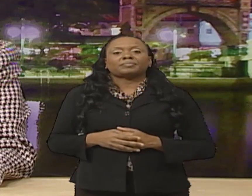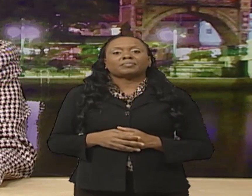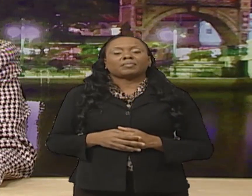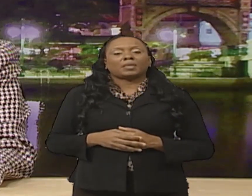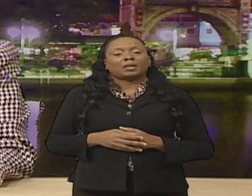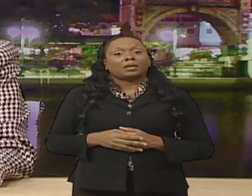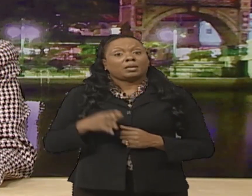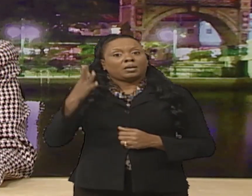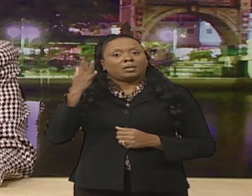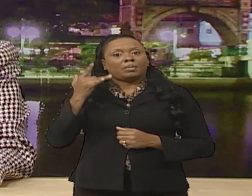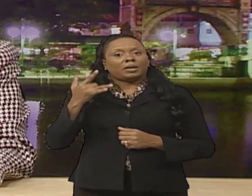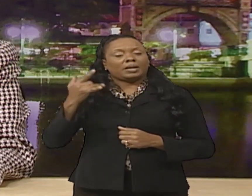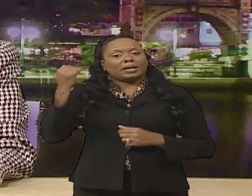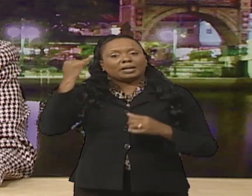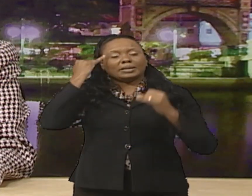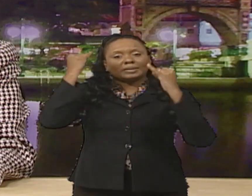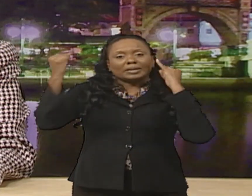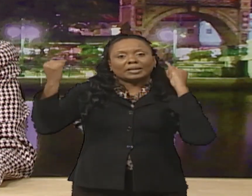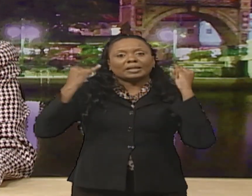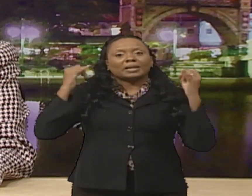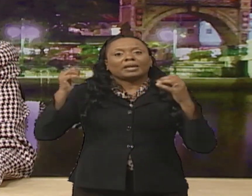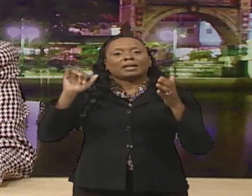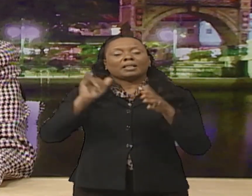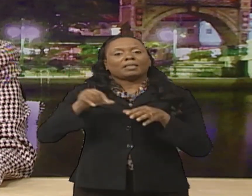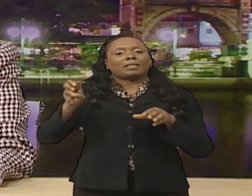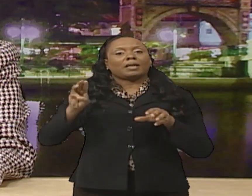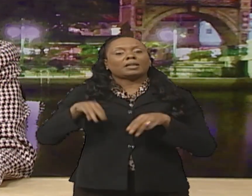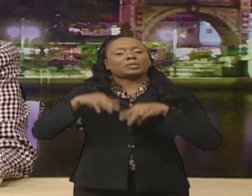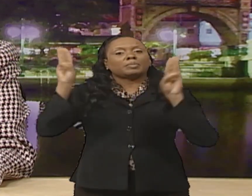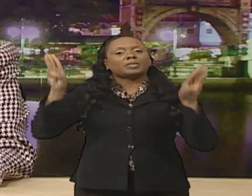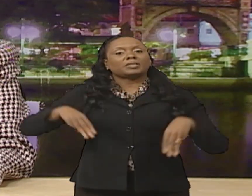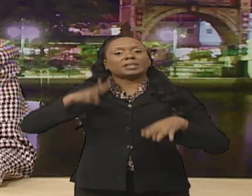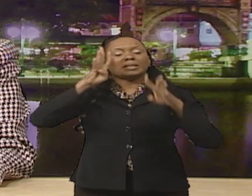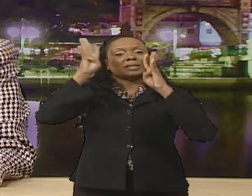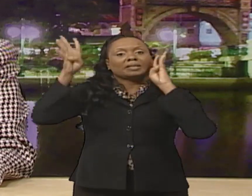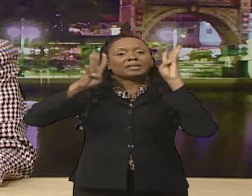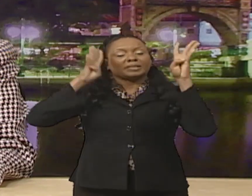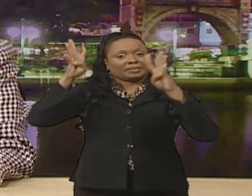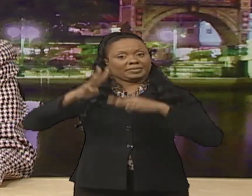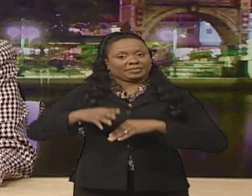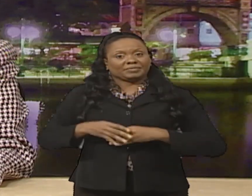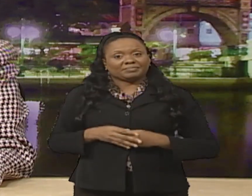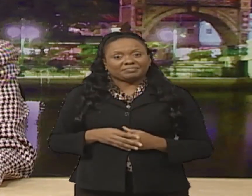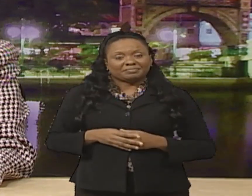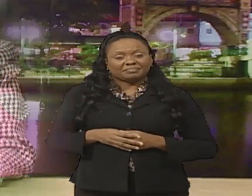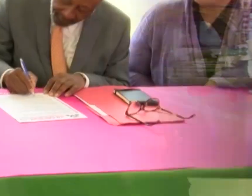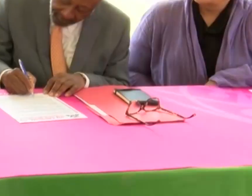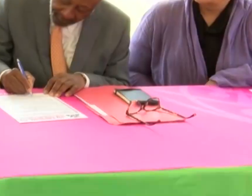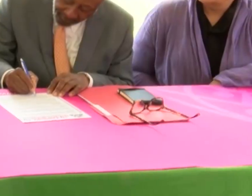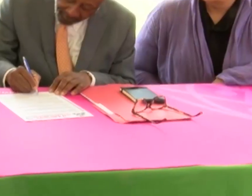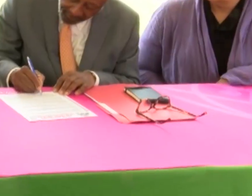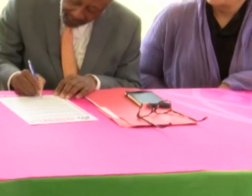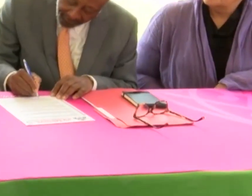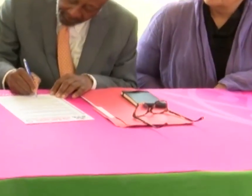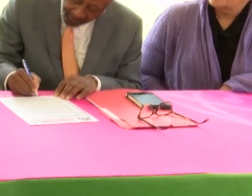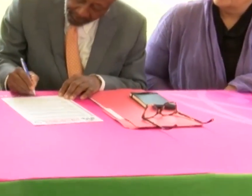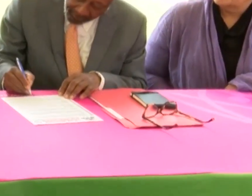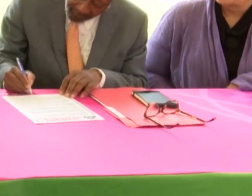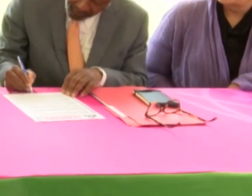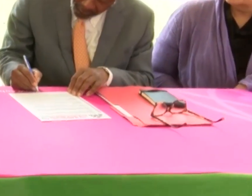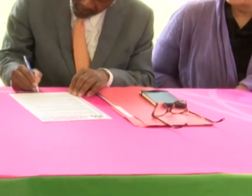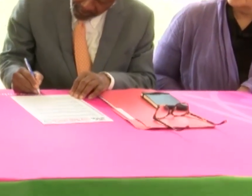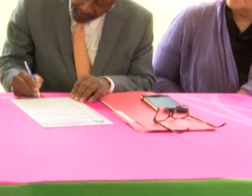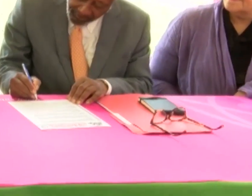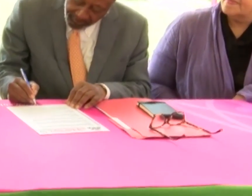an initiative conceptualized by the Barbados Museum and Historical Society. With its junior curators program still going strong